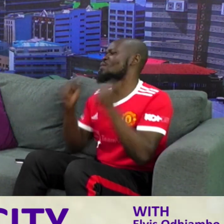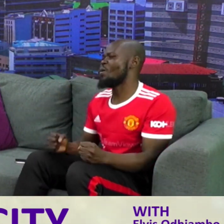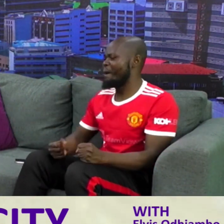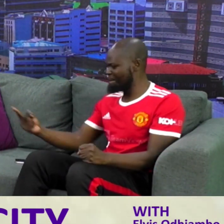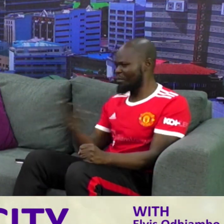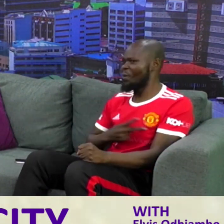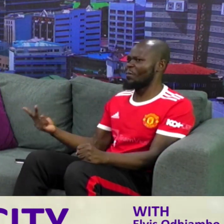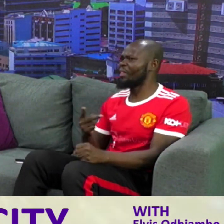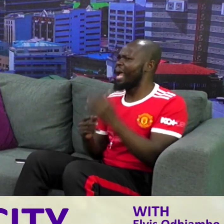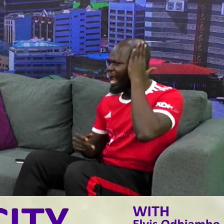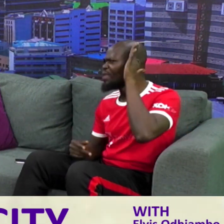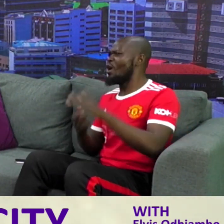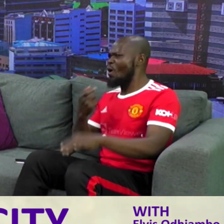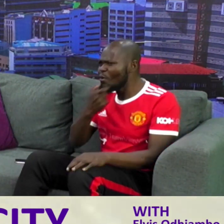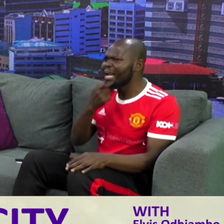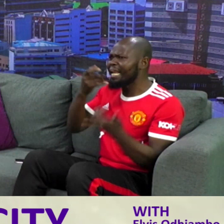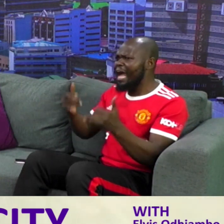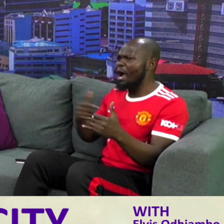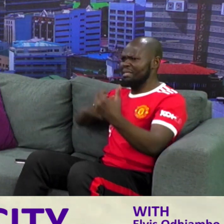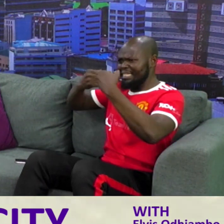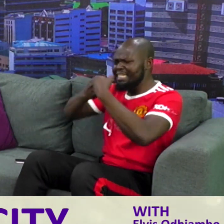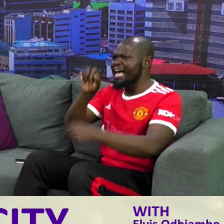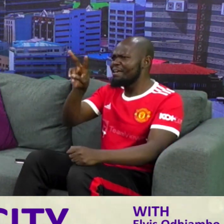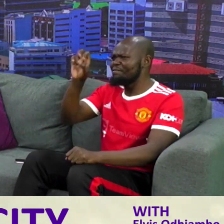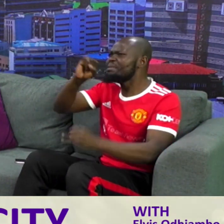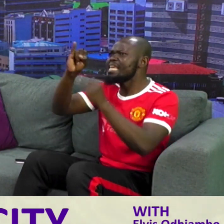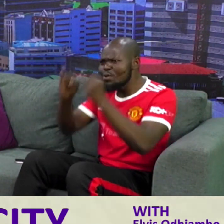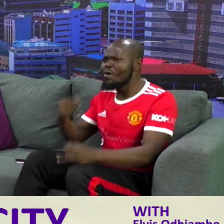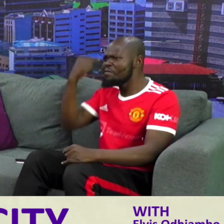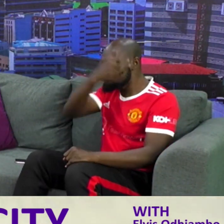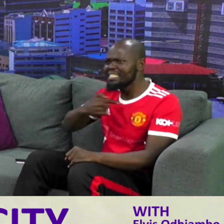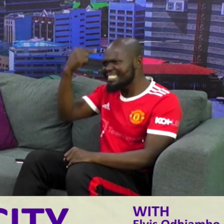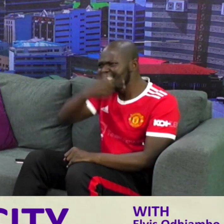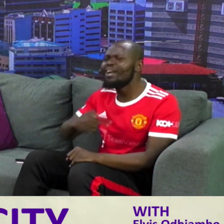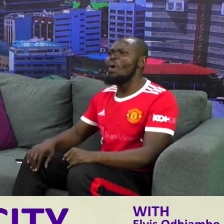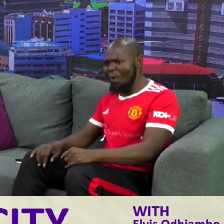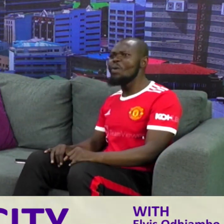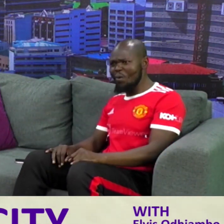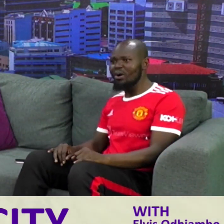tried and they be very strong, because the two teams are strong. Moranga